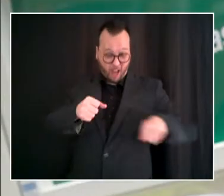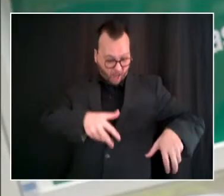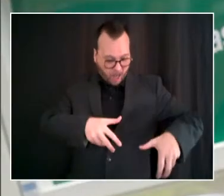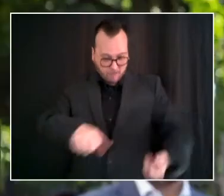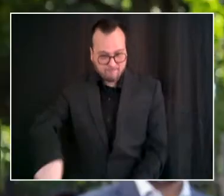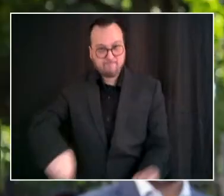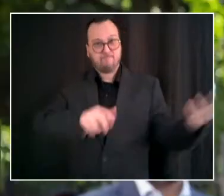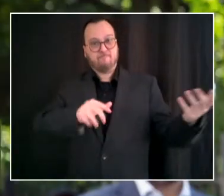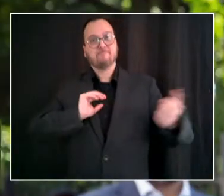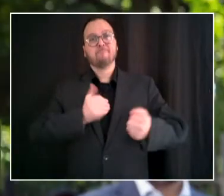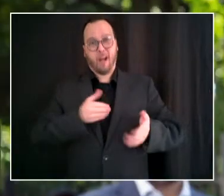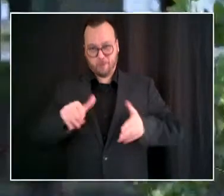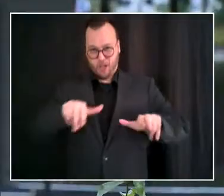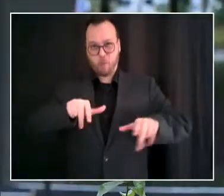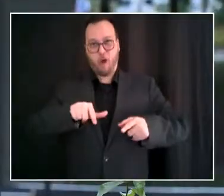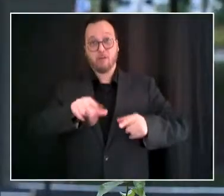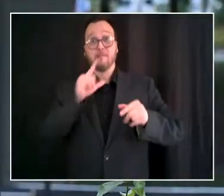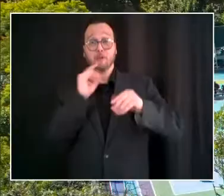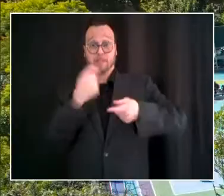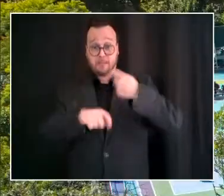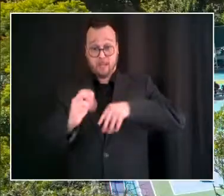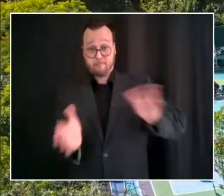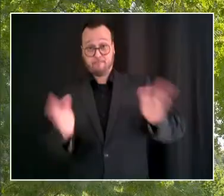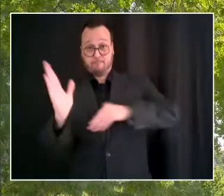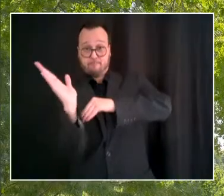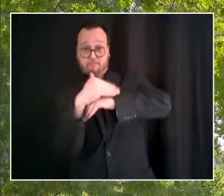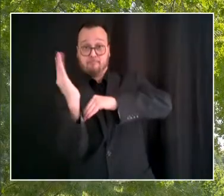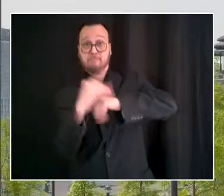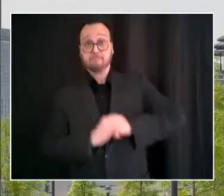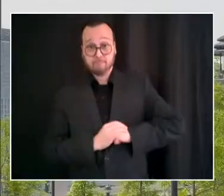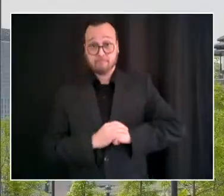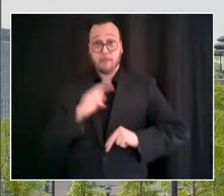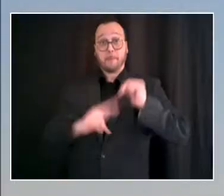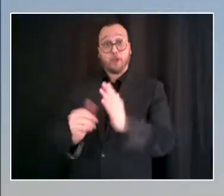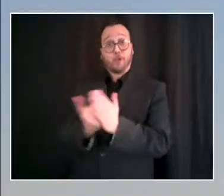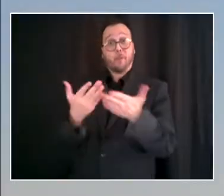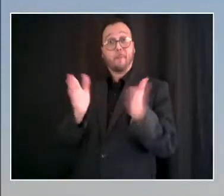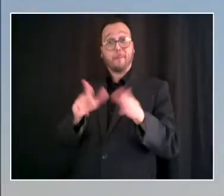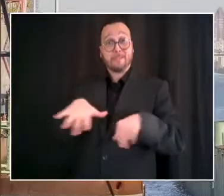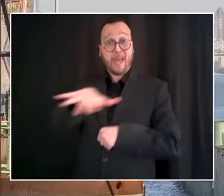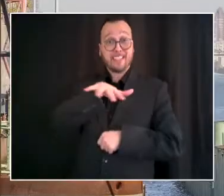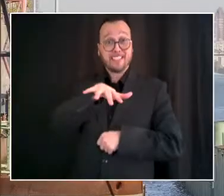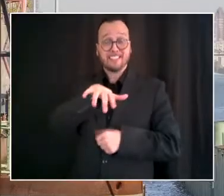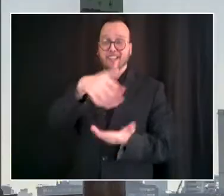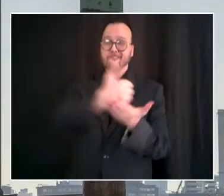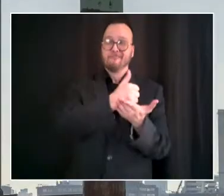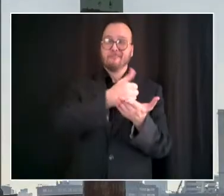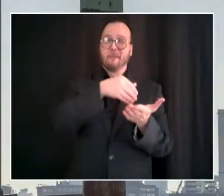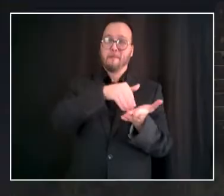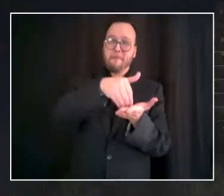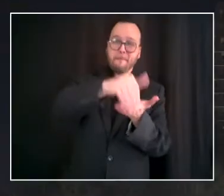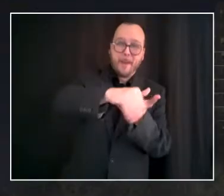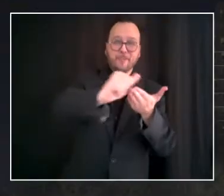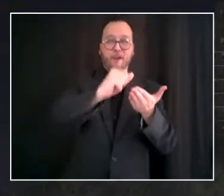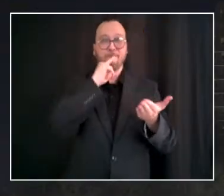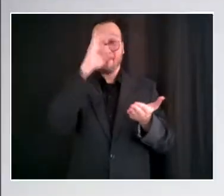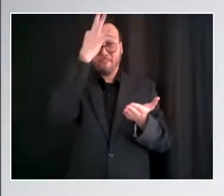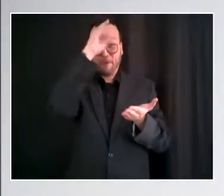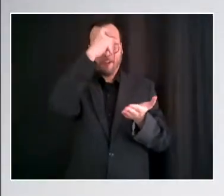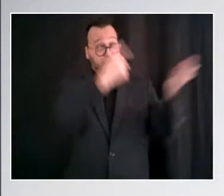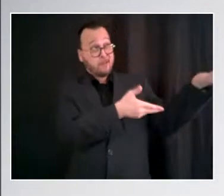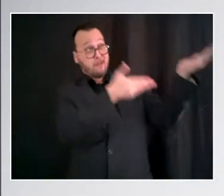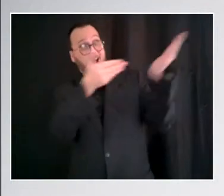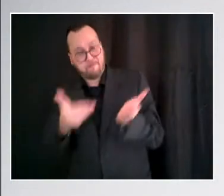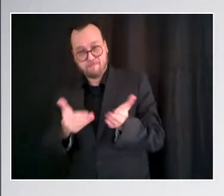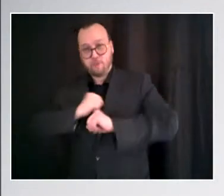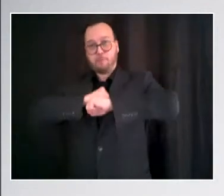into container bins. We're building new public spaces and winning billions of dollars from the federal government to protect New York from climate change.